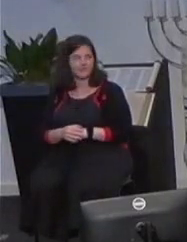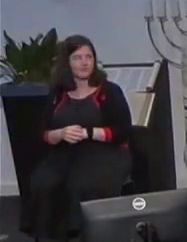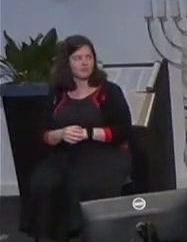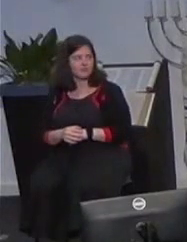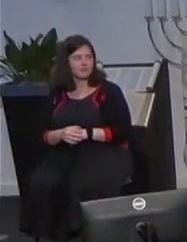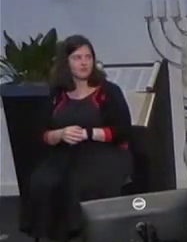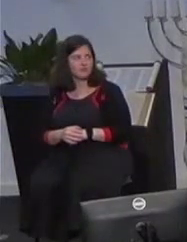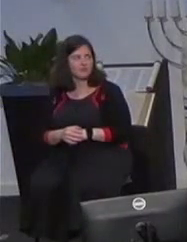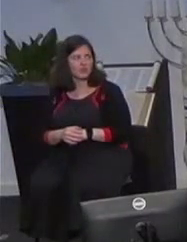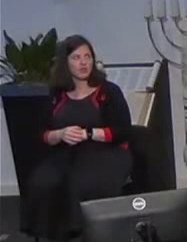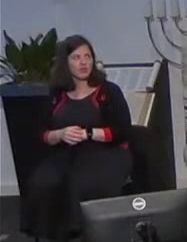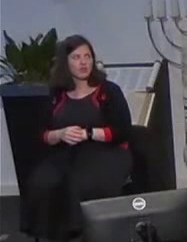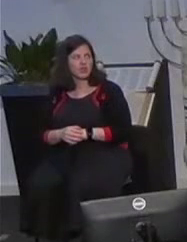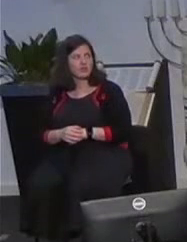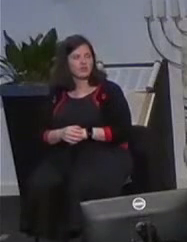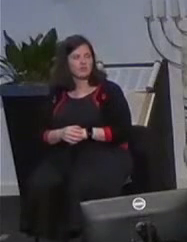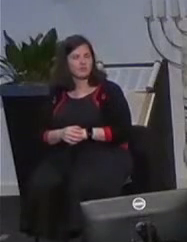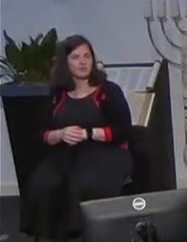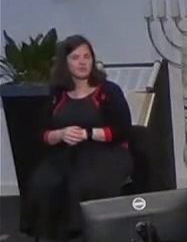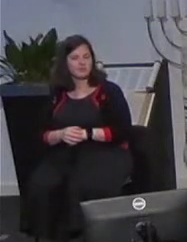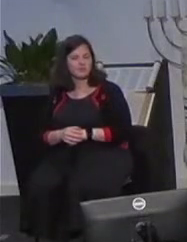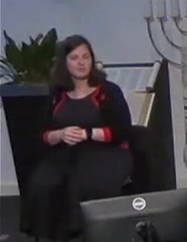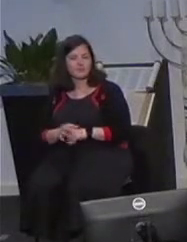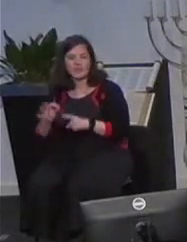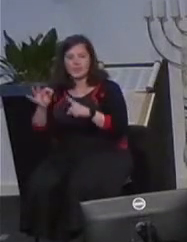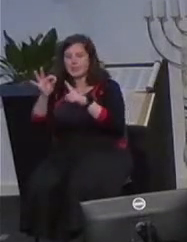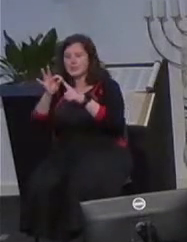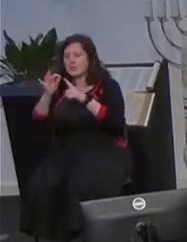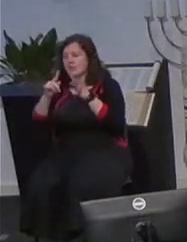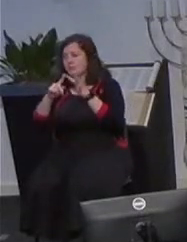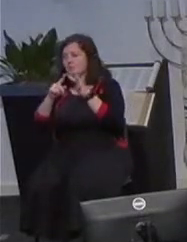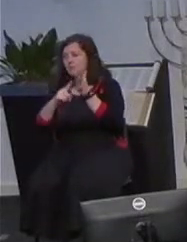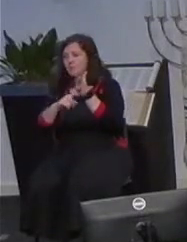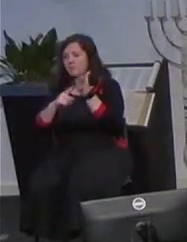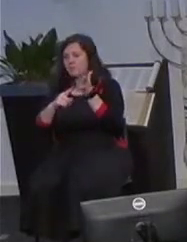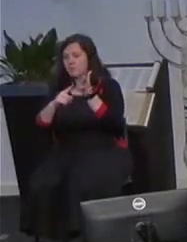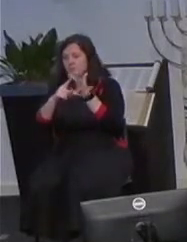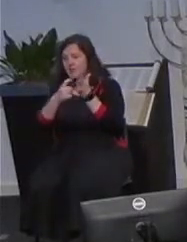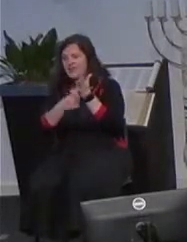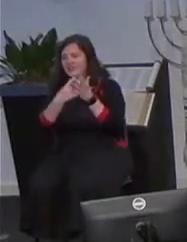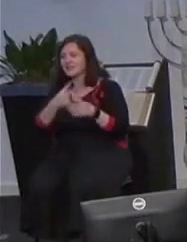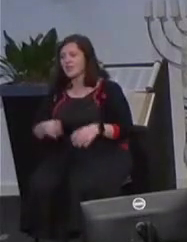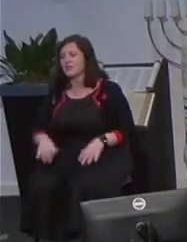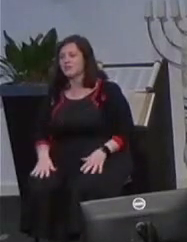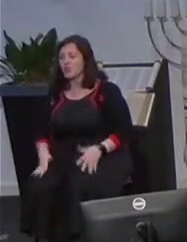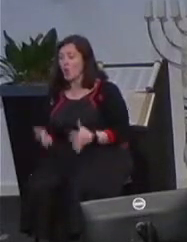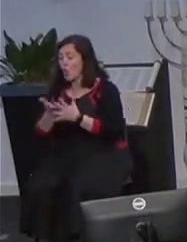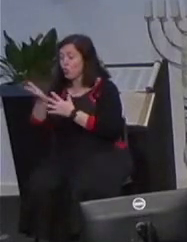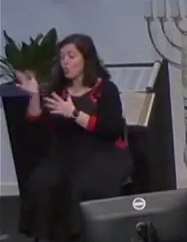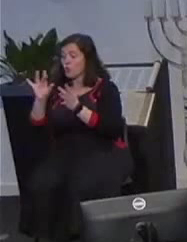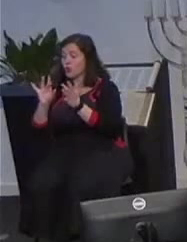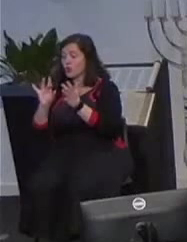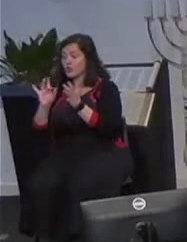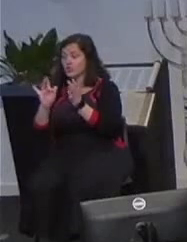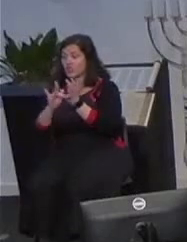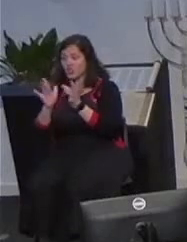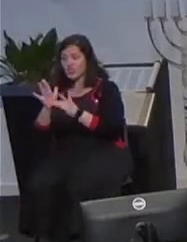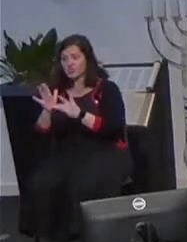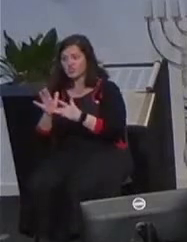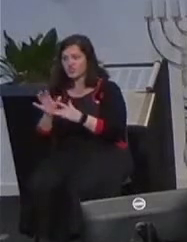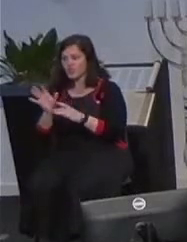"Through Christ, we are no longer foreigners and strangers, but fellow citizens with God's people and members of God's